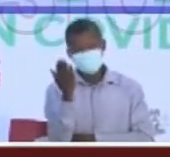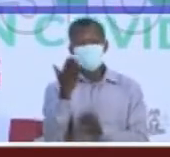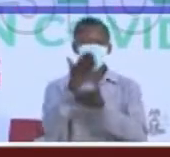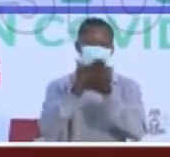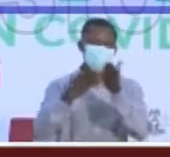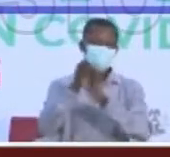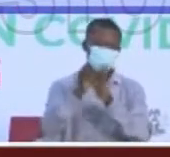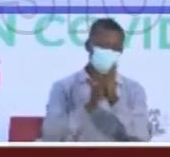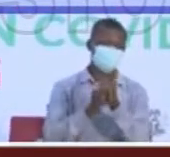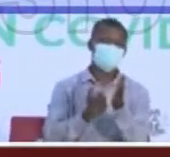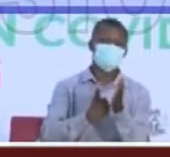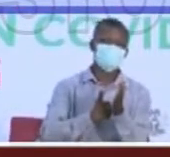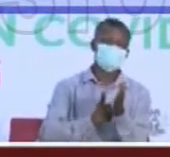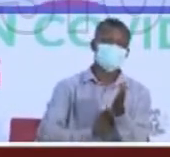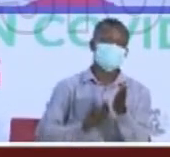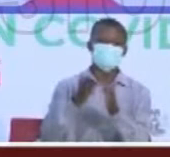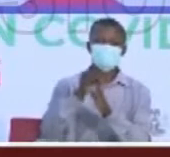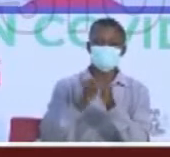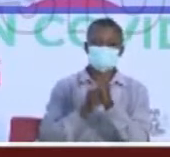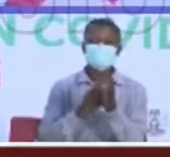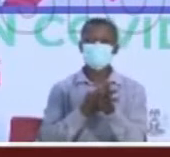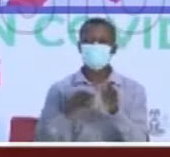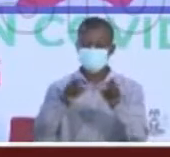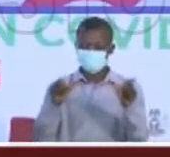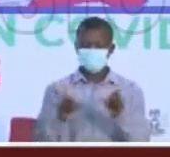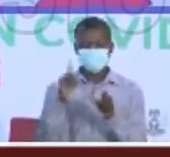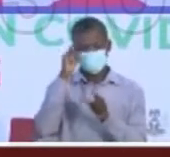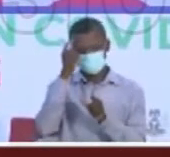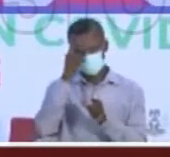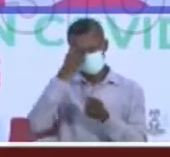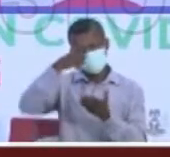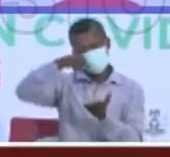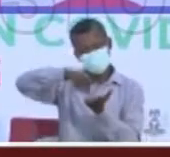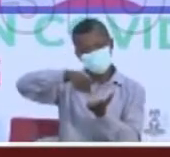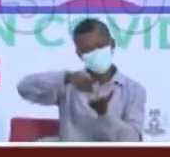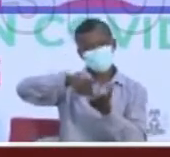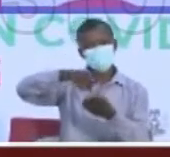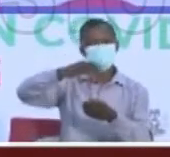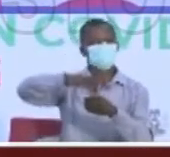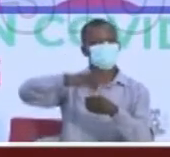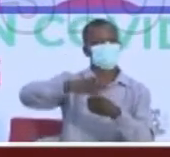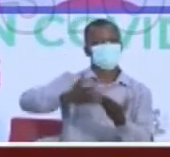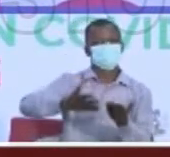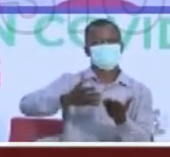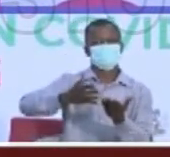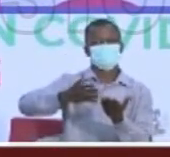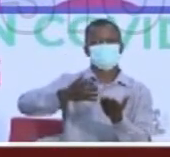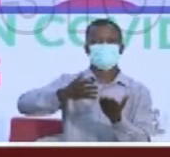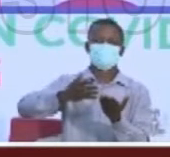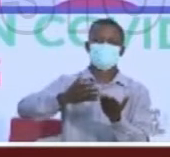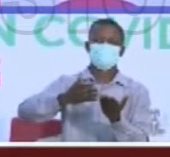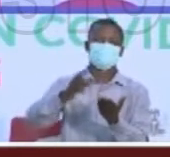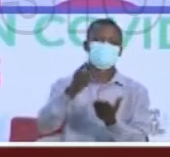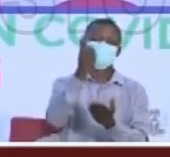Some states will be holding state and local government elections this year. It'll be the first time